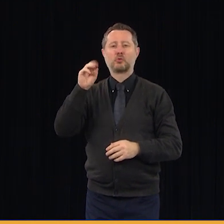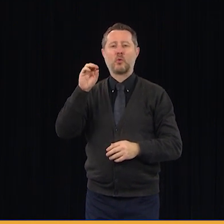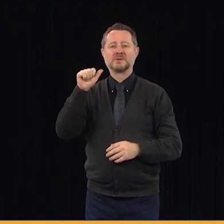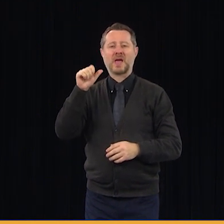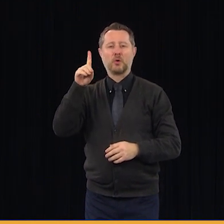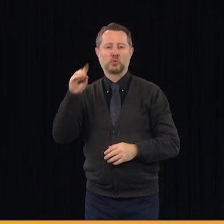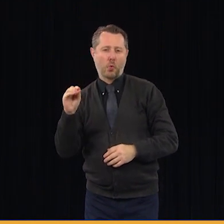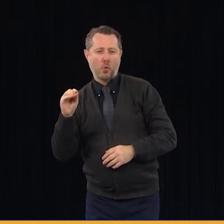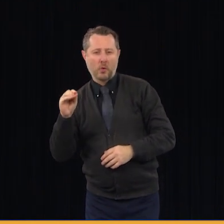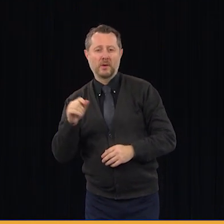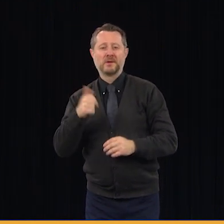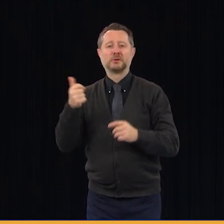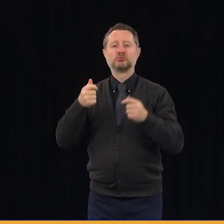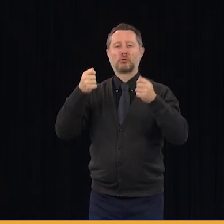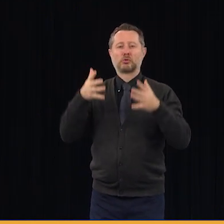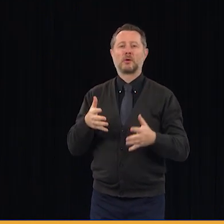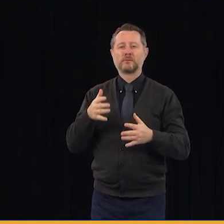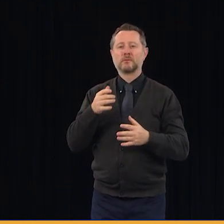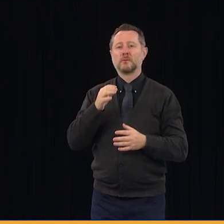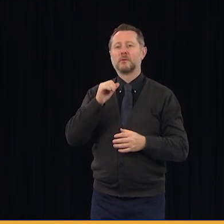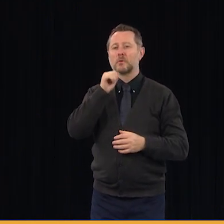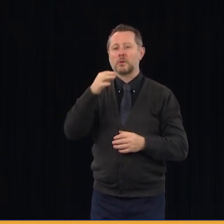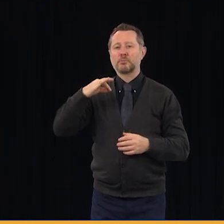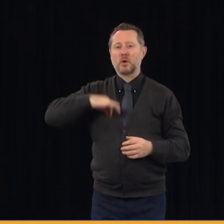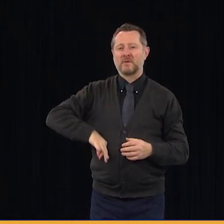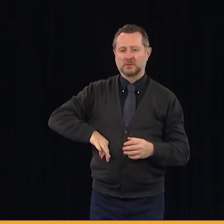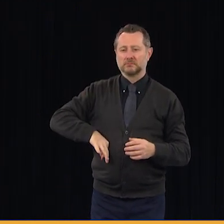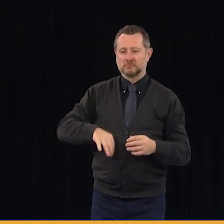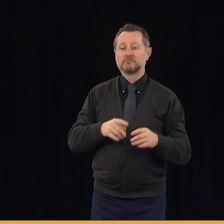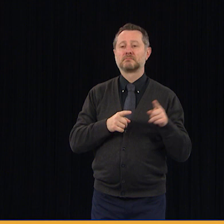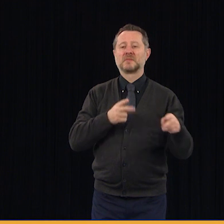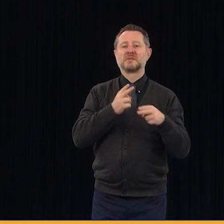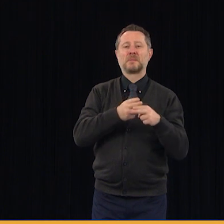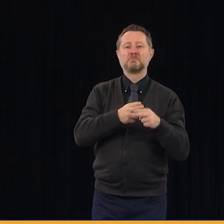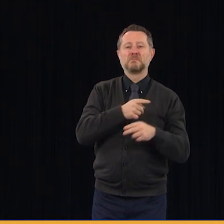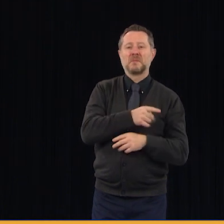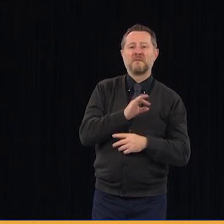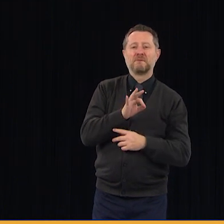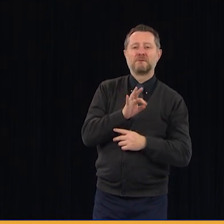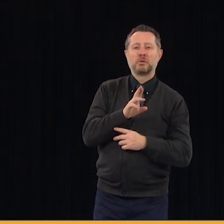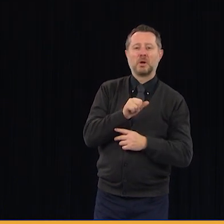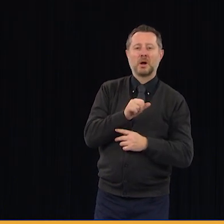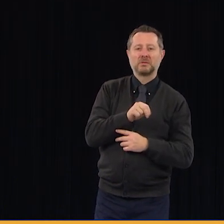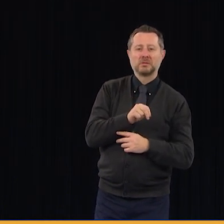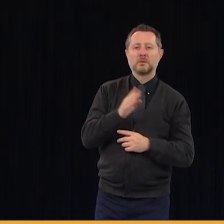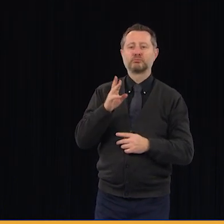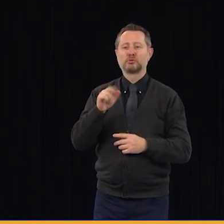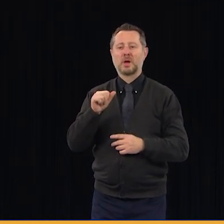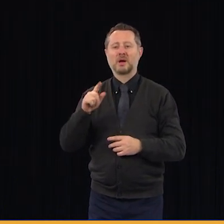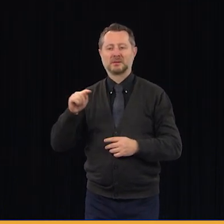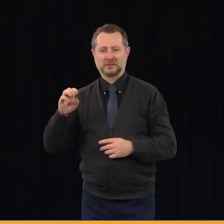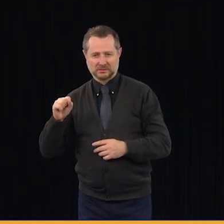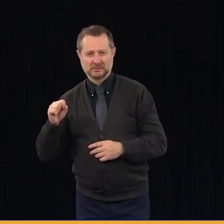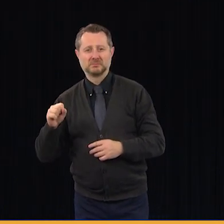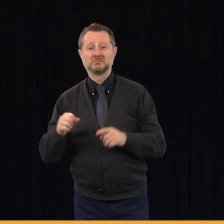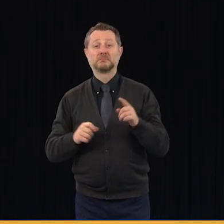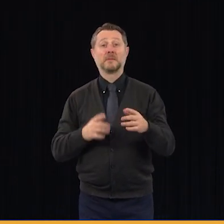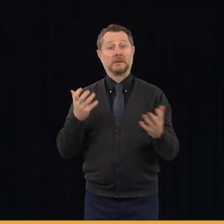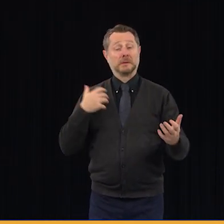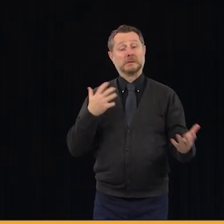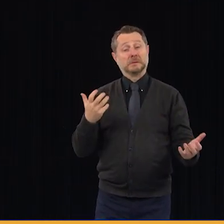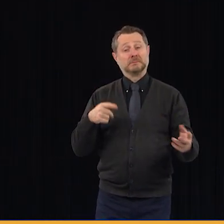not-for-profits. We will coordinate all the people who want to donate and help, and we'll work with the local governments that need